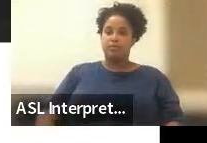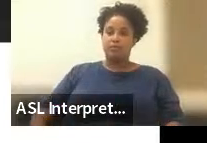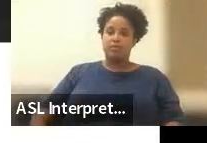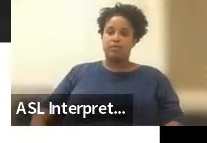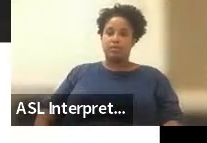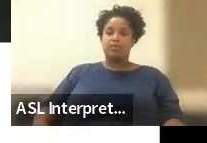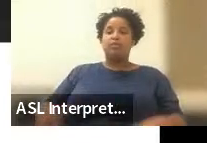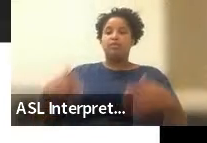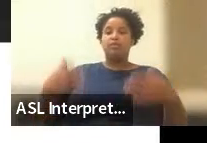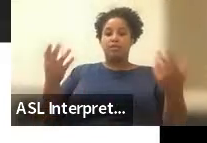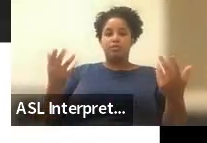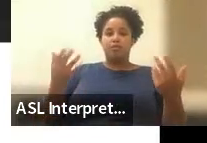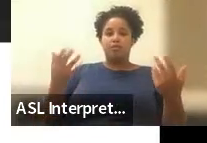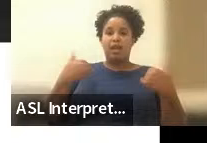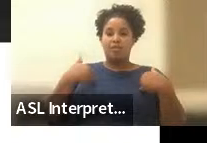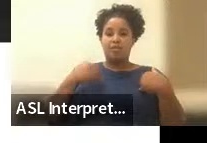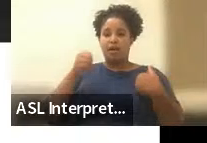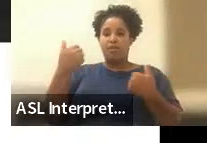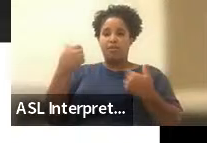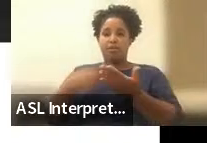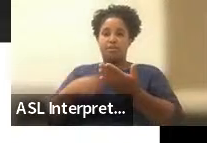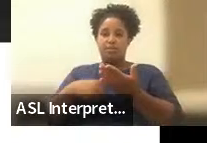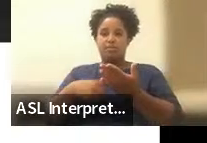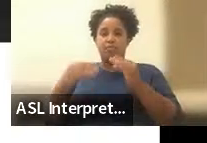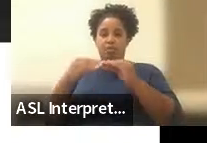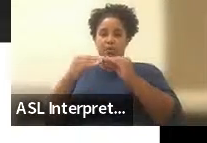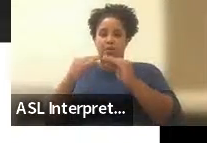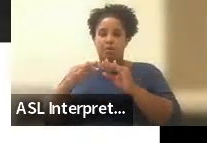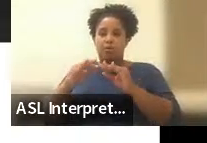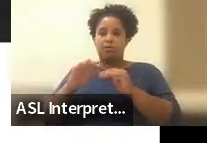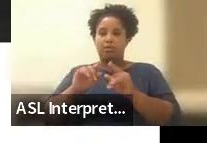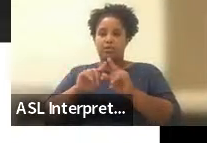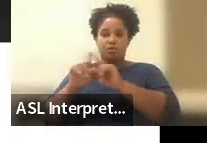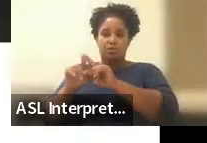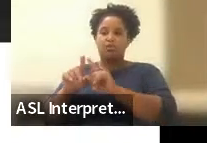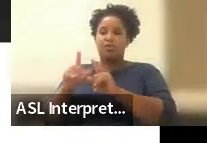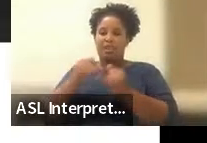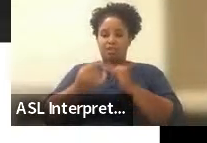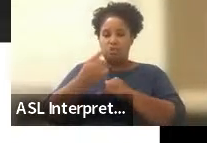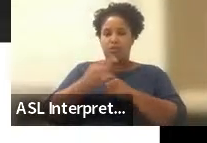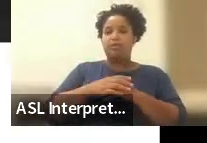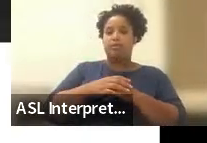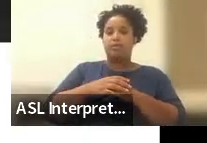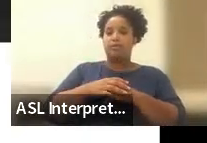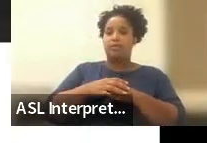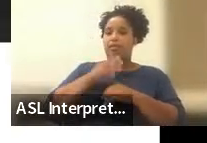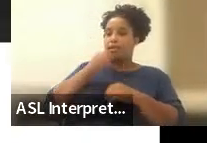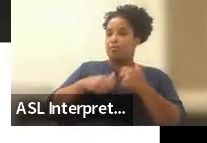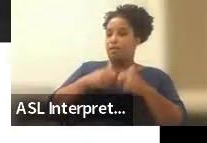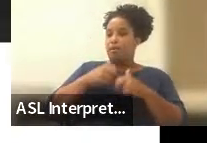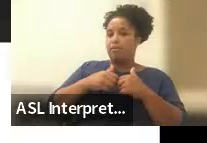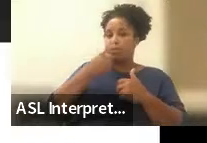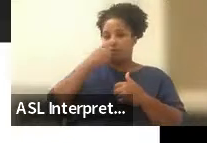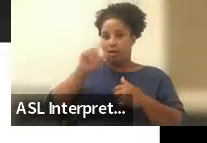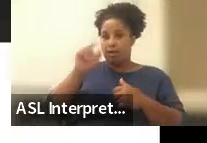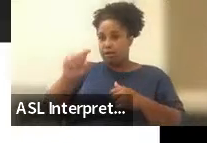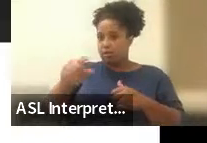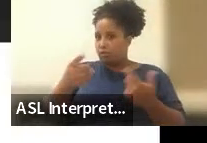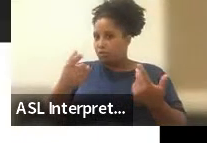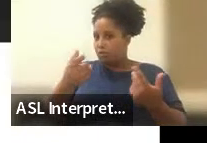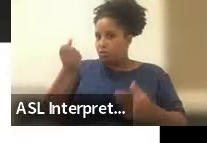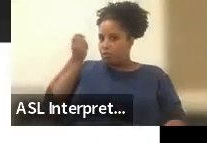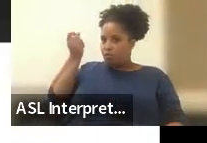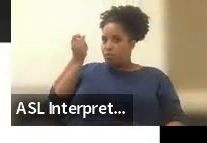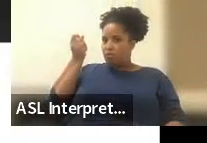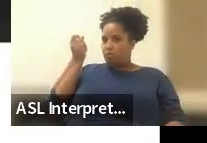some important conversations to get to. Sorry about that. No problem. I'm sorry. Can I ask a question or can I not?